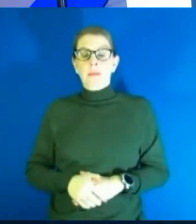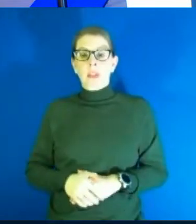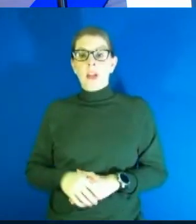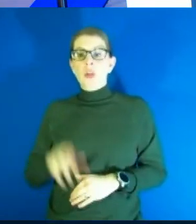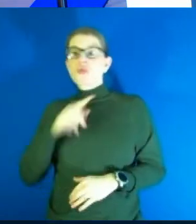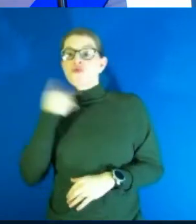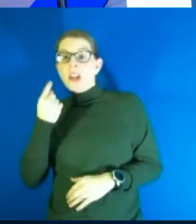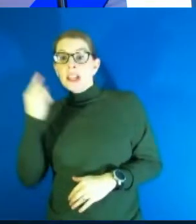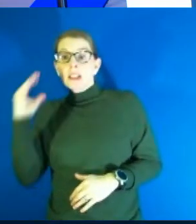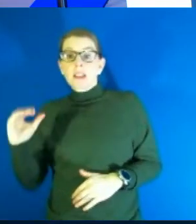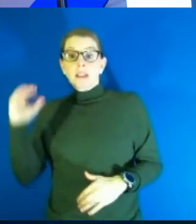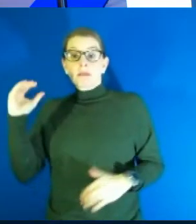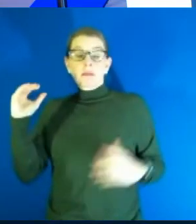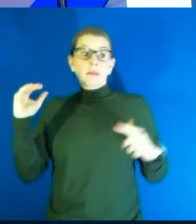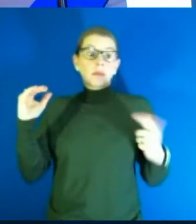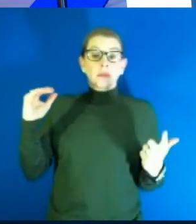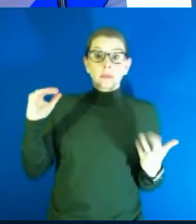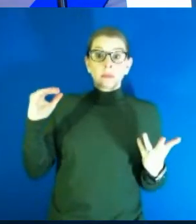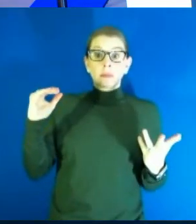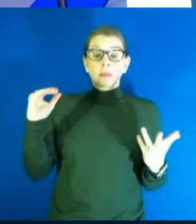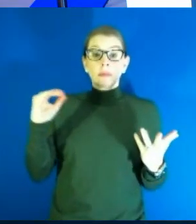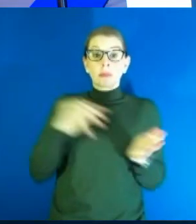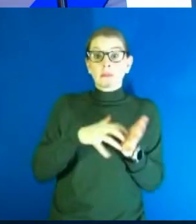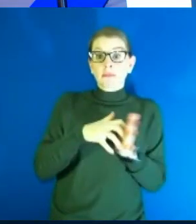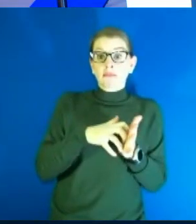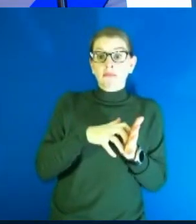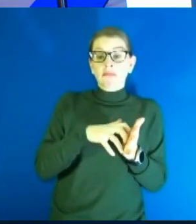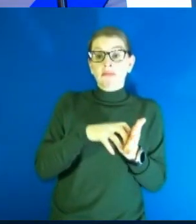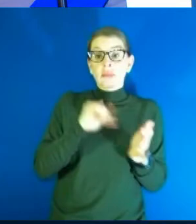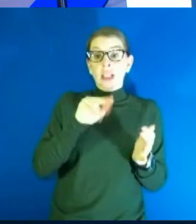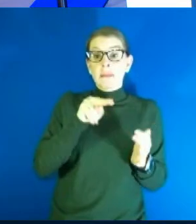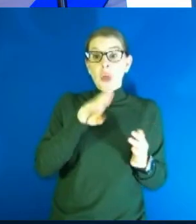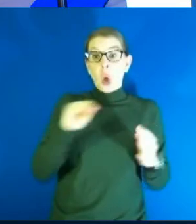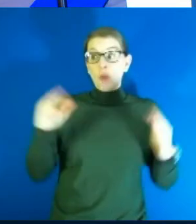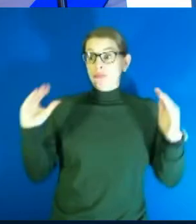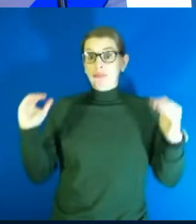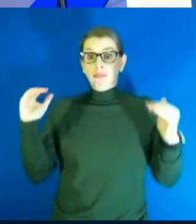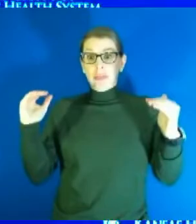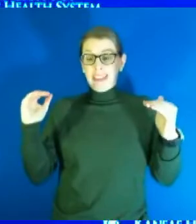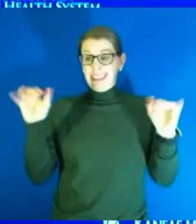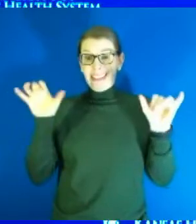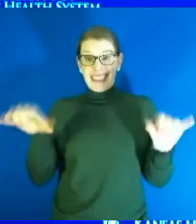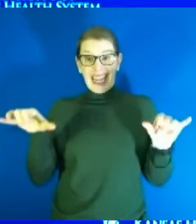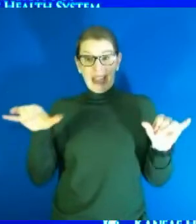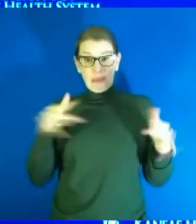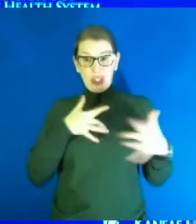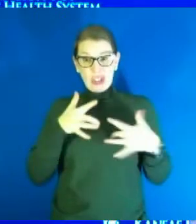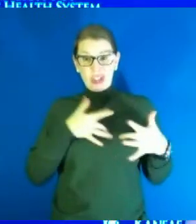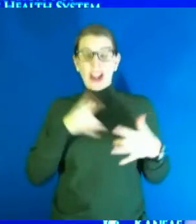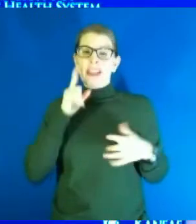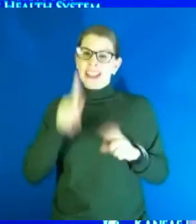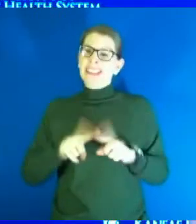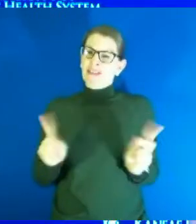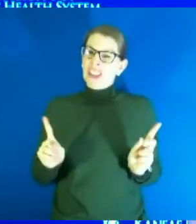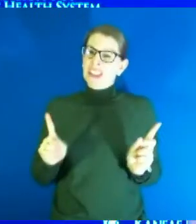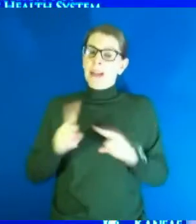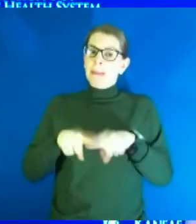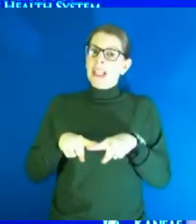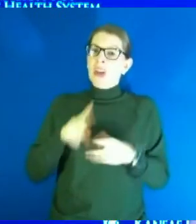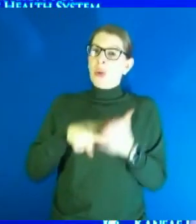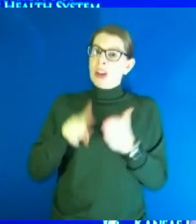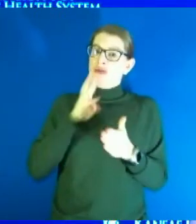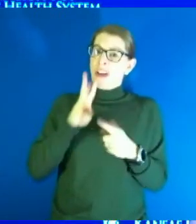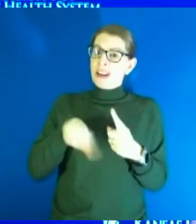have the same are they on the same level when it comes to concerns? I think we have people. I think it's different depending on what you're talking about. Are you talking